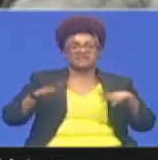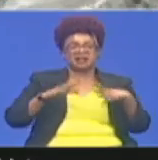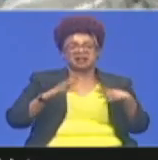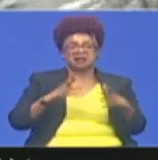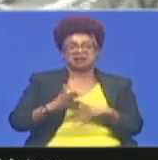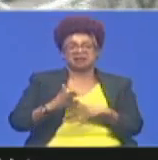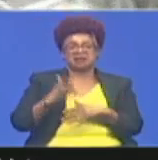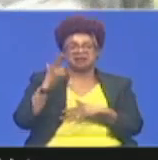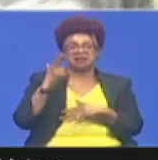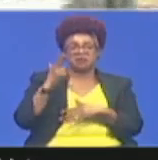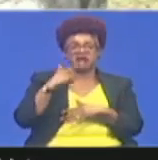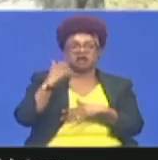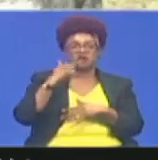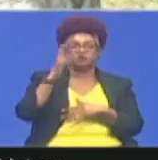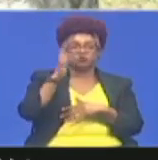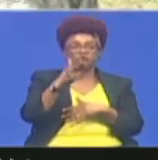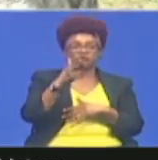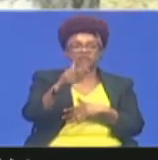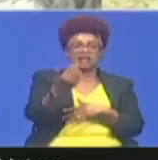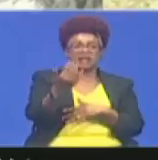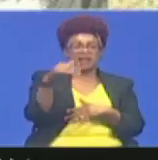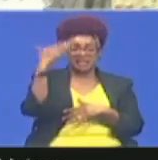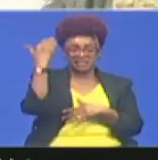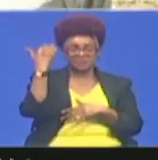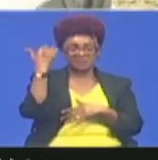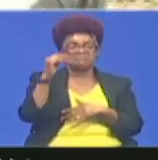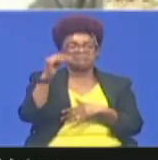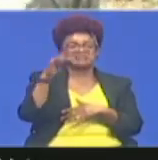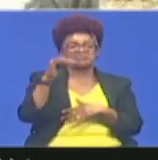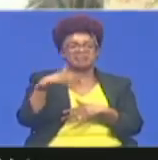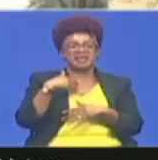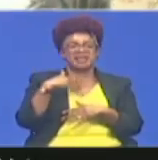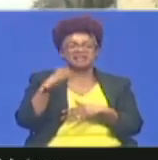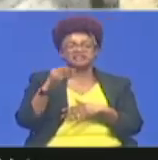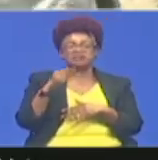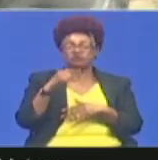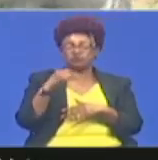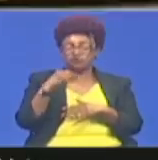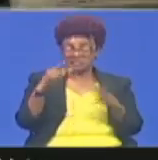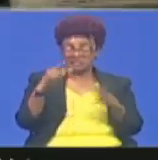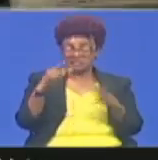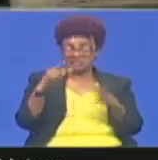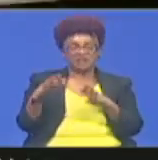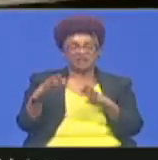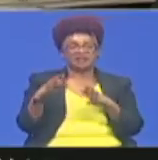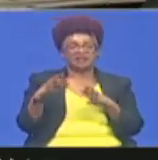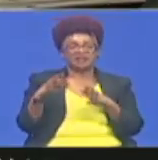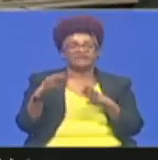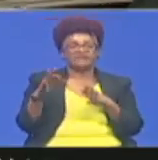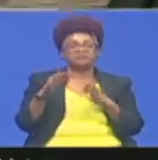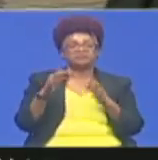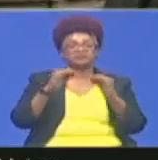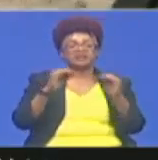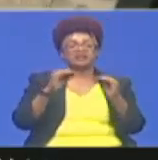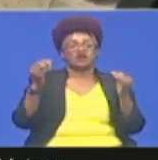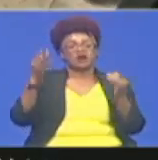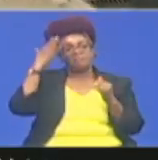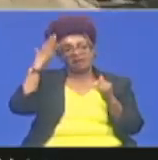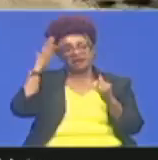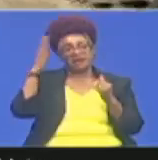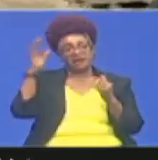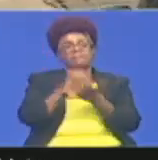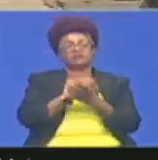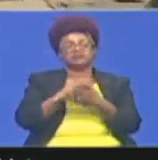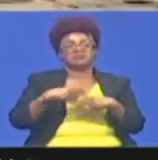who shoot in masters, expert, marksman, and sharpshooter categories, commenced training on Monday by acquainting